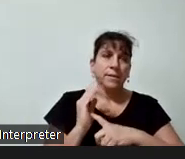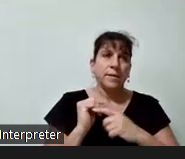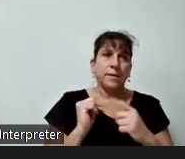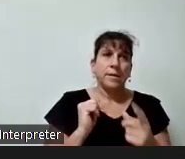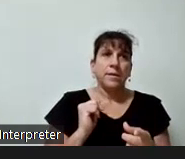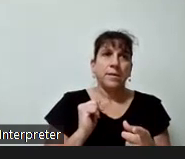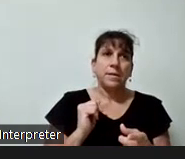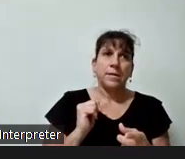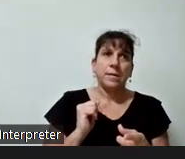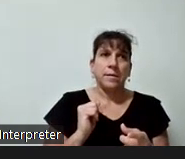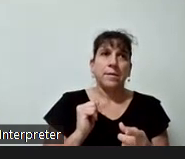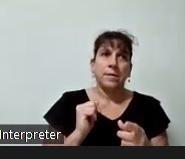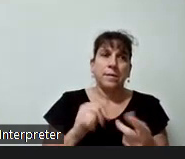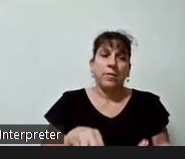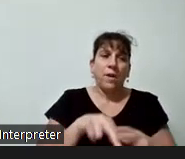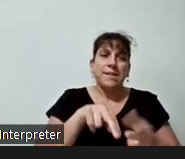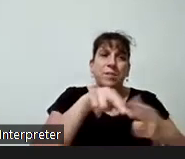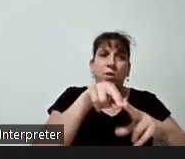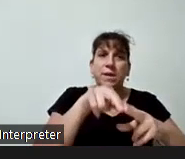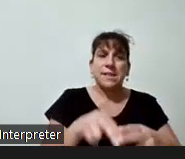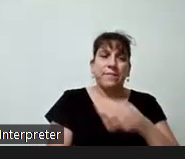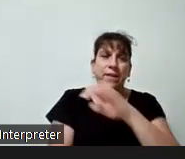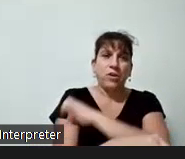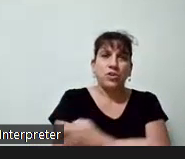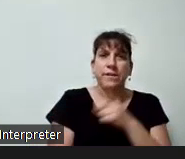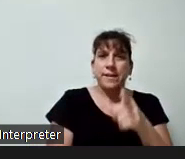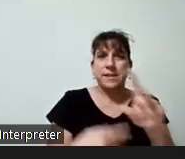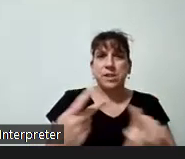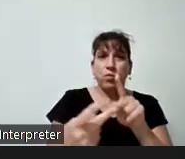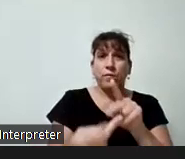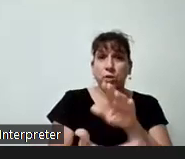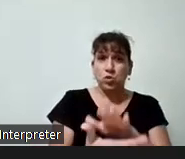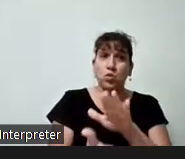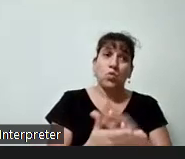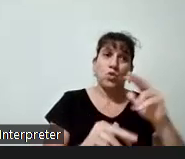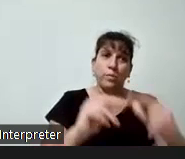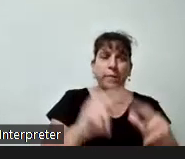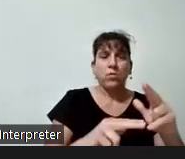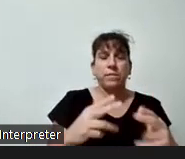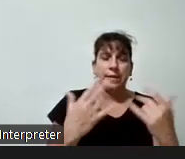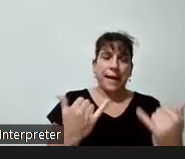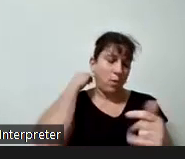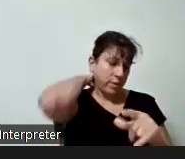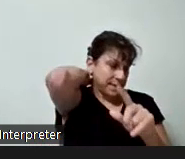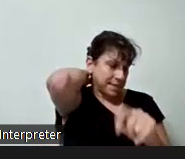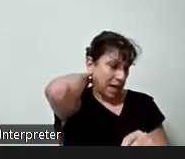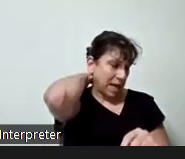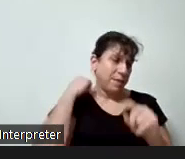the rising prices of energy. This would be the perfect school to be built at this time and in this community.